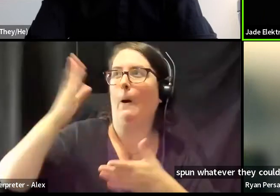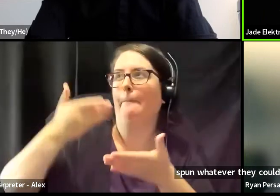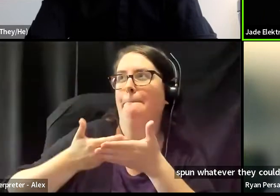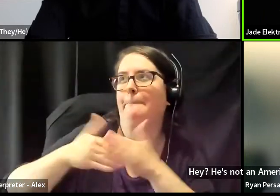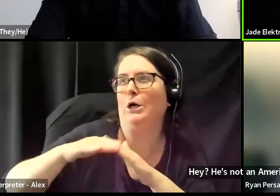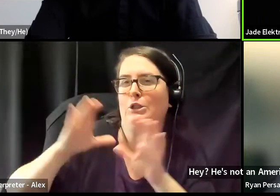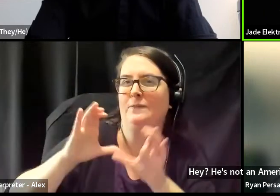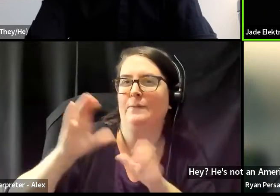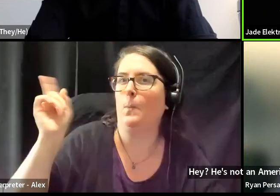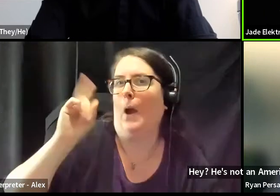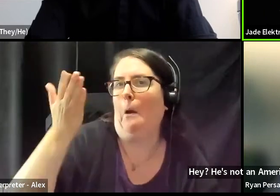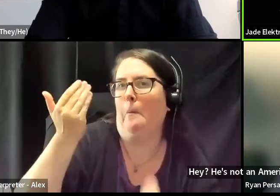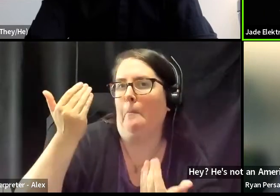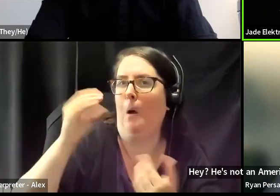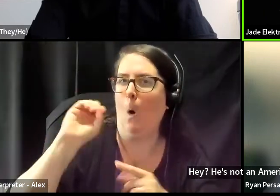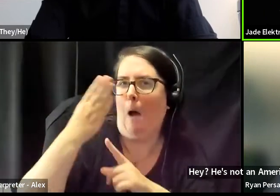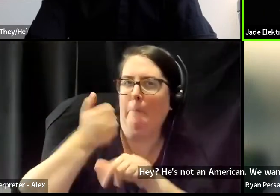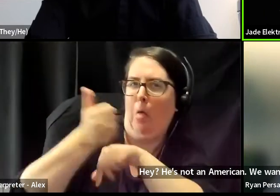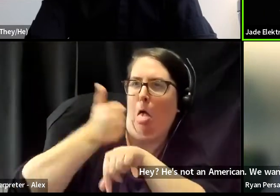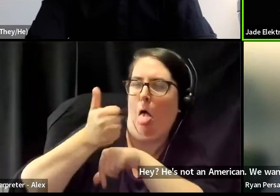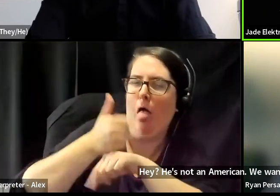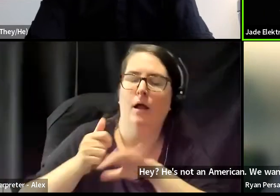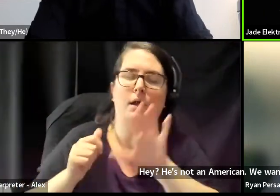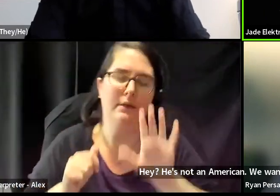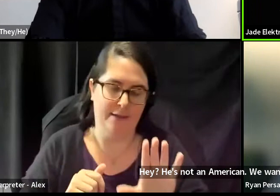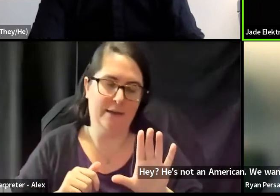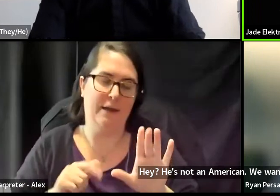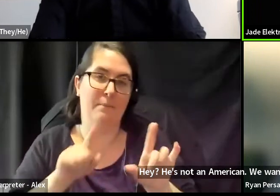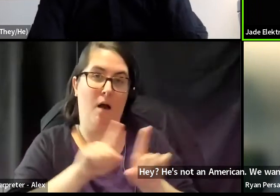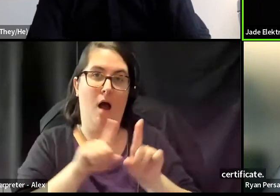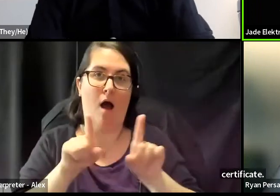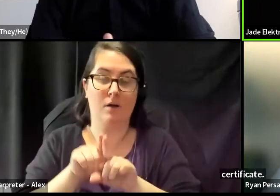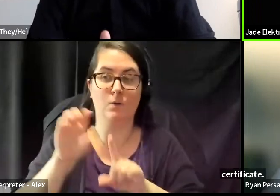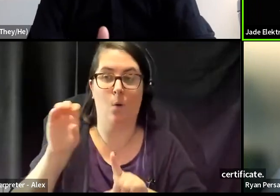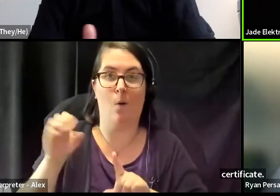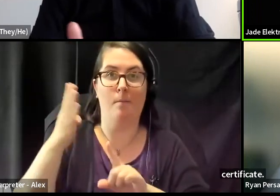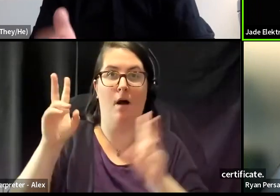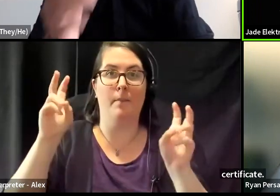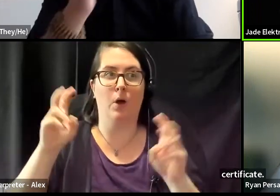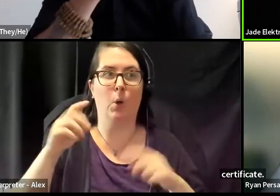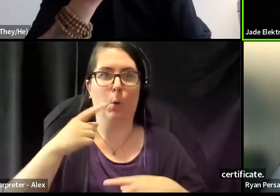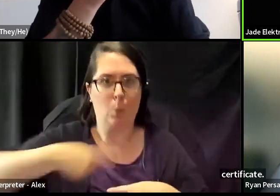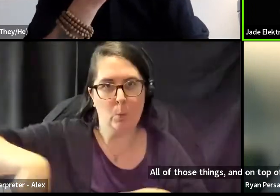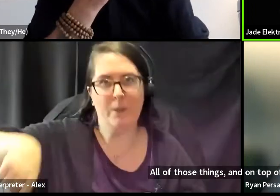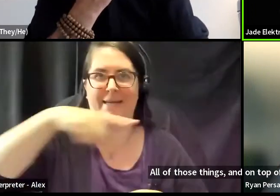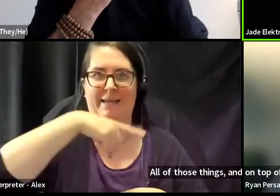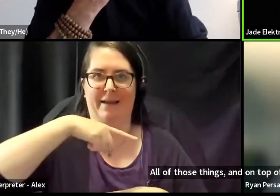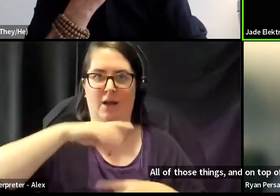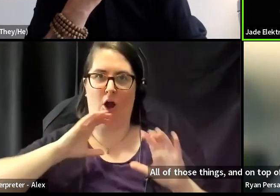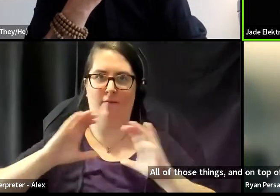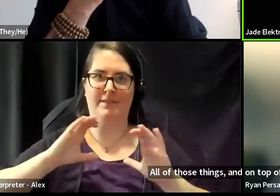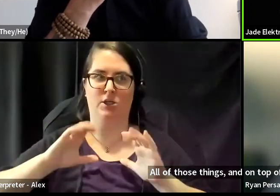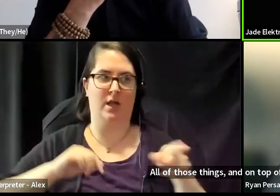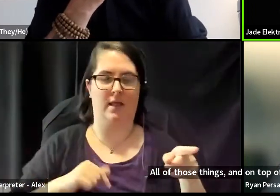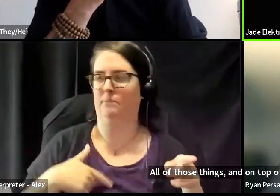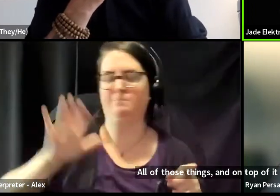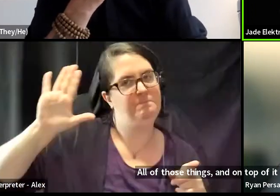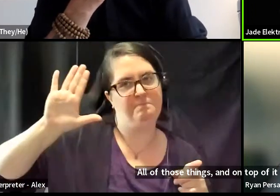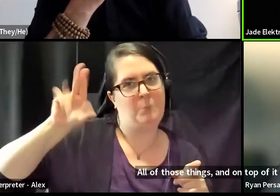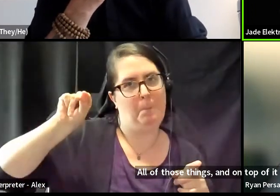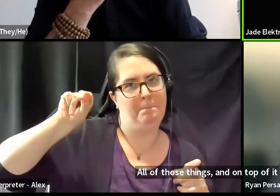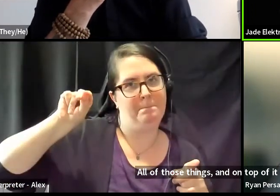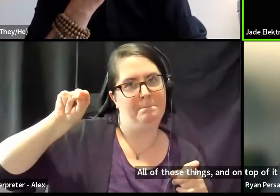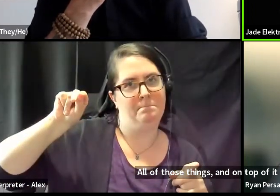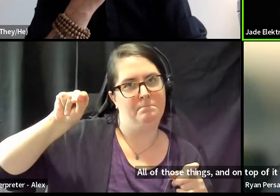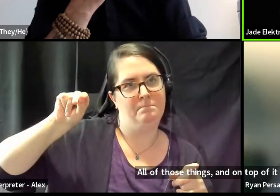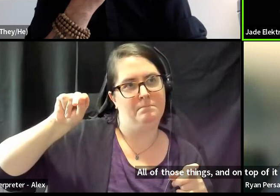all of those things. And on top of it, he started a we conversation that they didn't want to have, because in